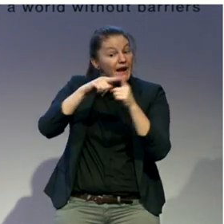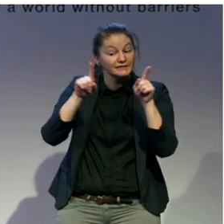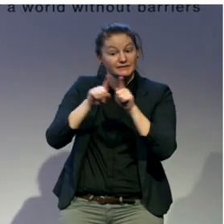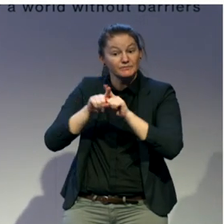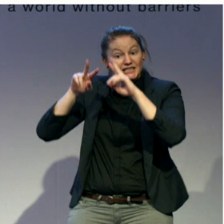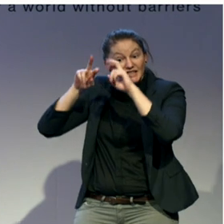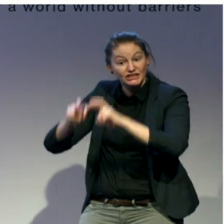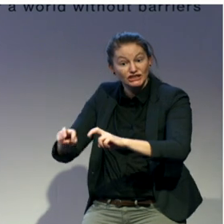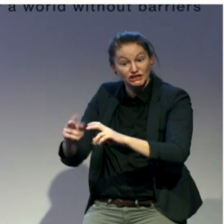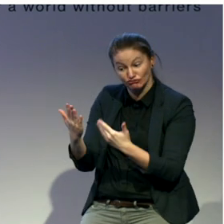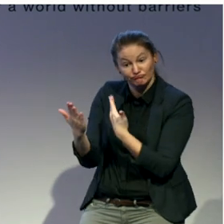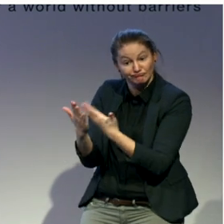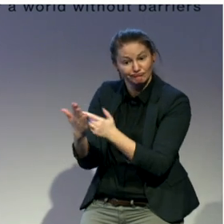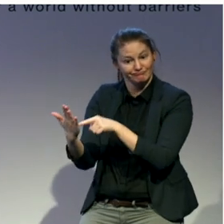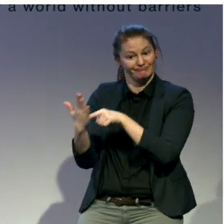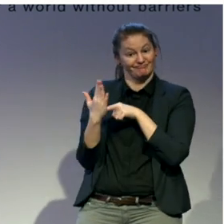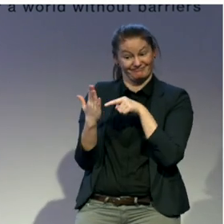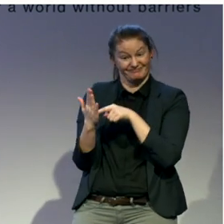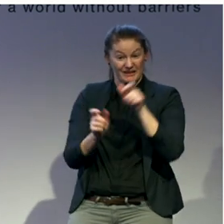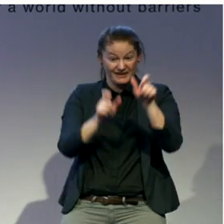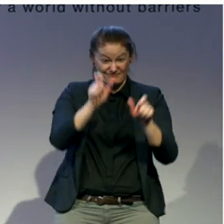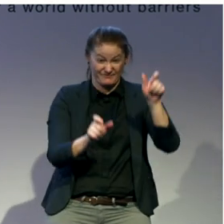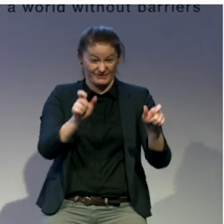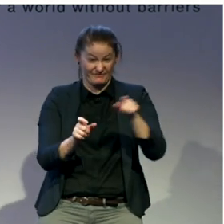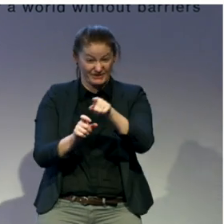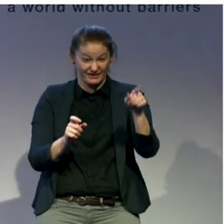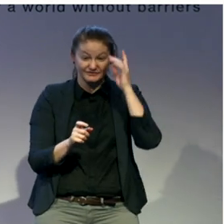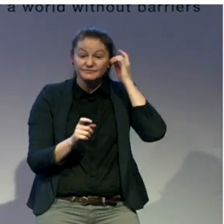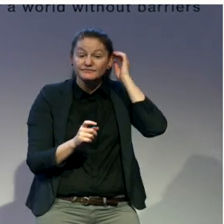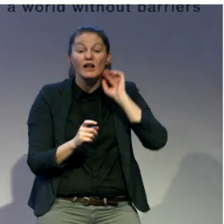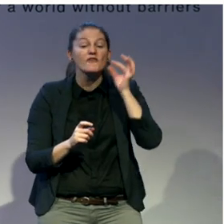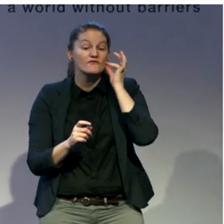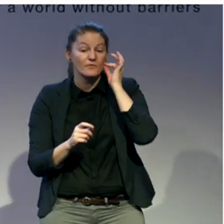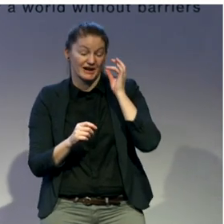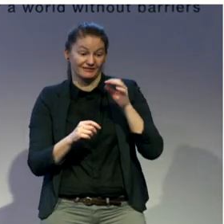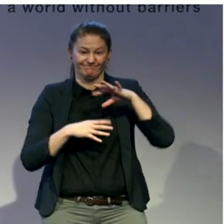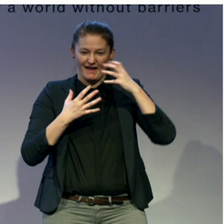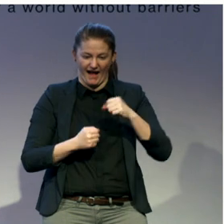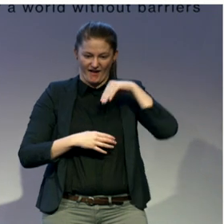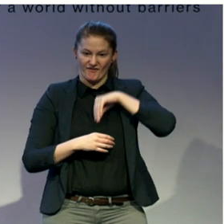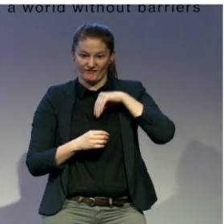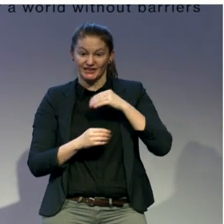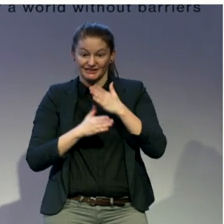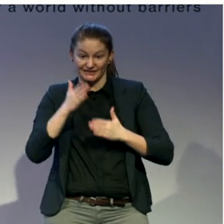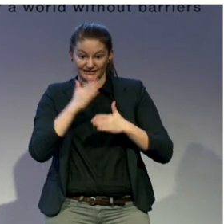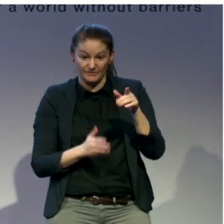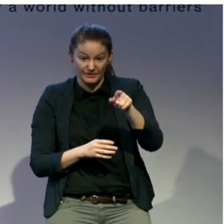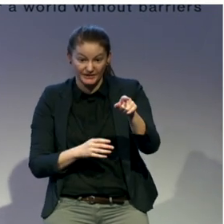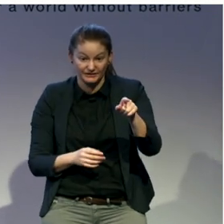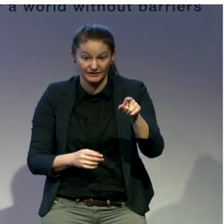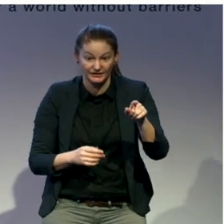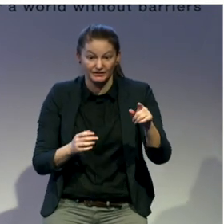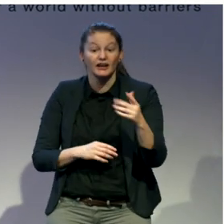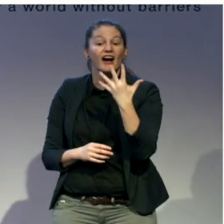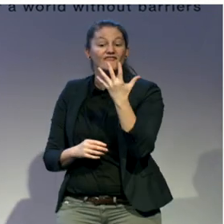lives. Yet, many mental health services cannot provide support for women who experience sexual trauma